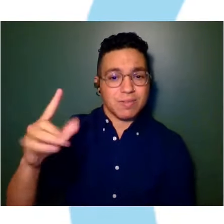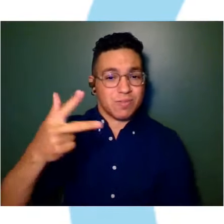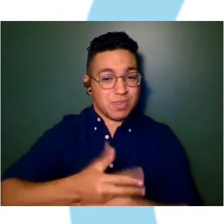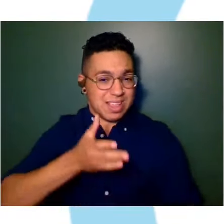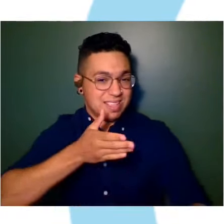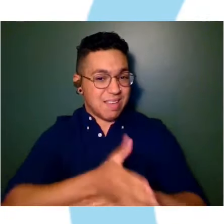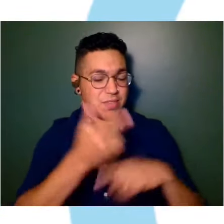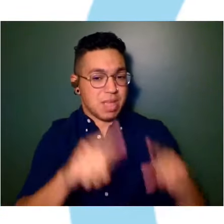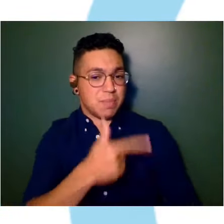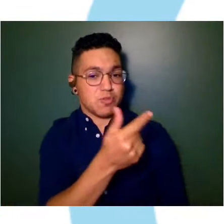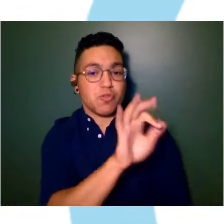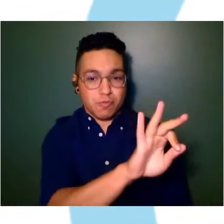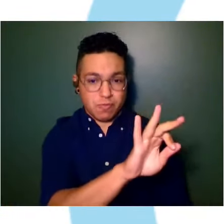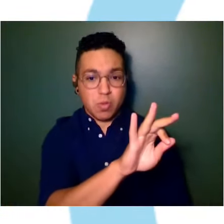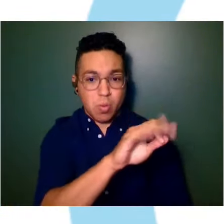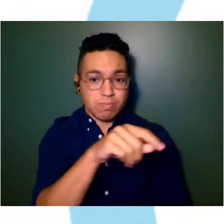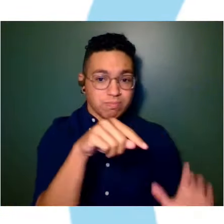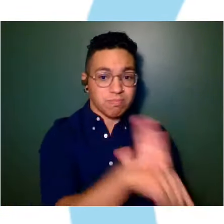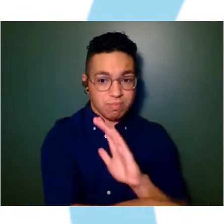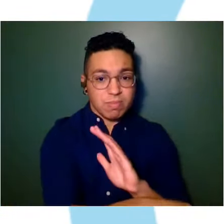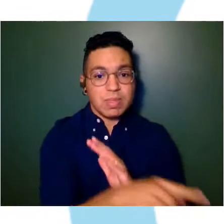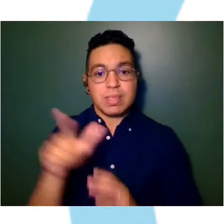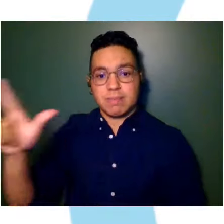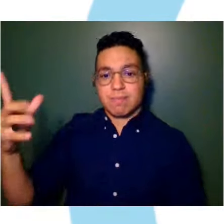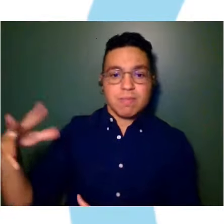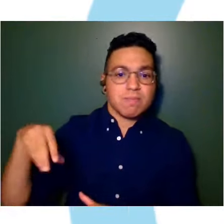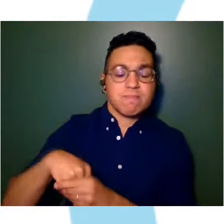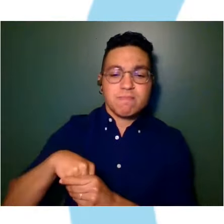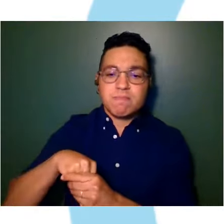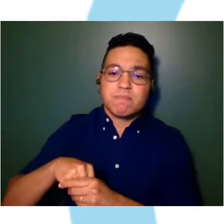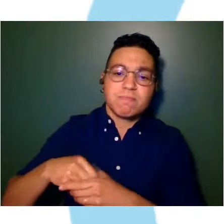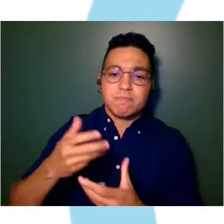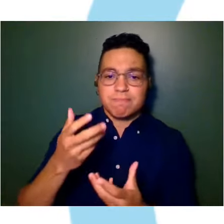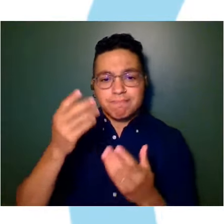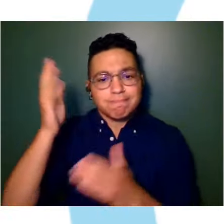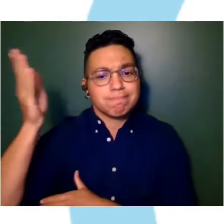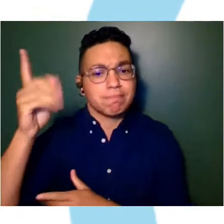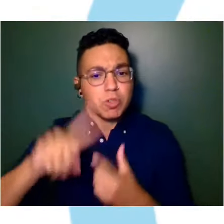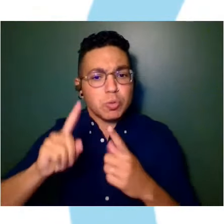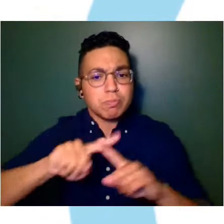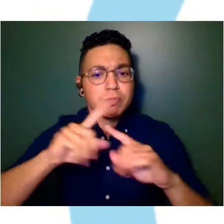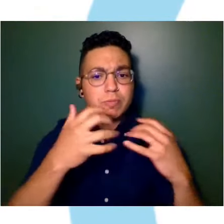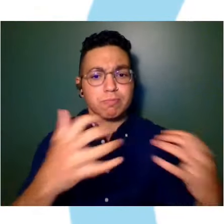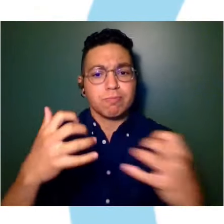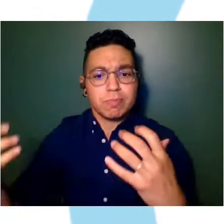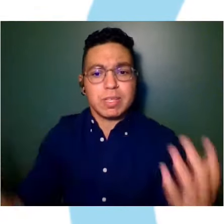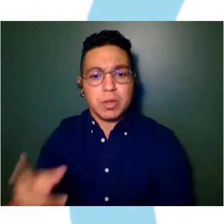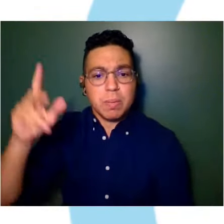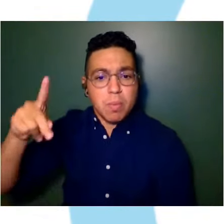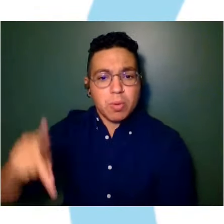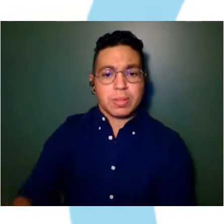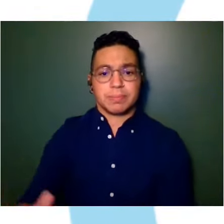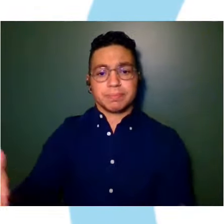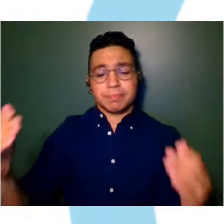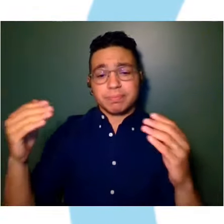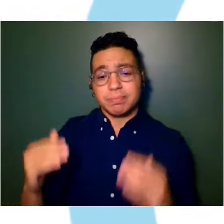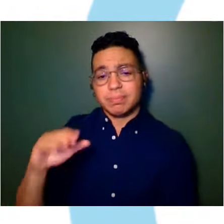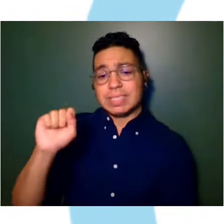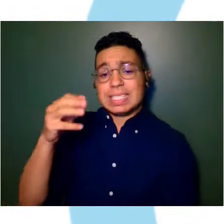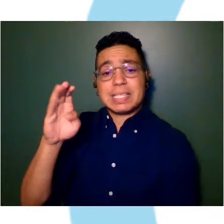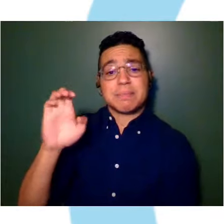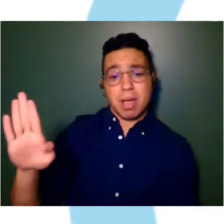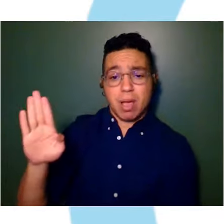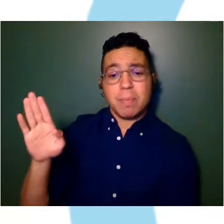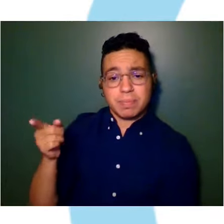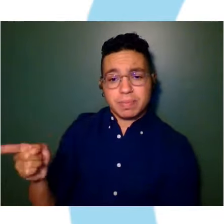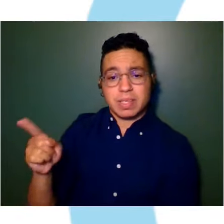Simab Husseini is the co-founder and vice chair, as I said, to the Oregon chapter of the Council on American Islamic Relations.